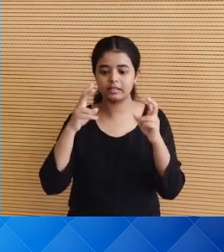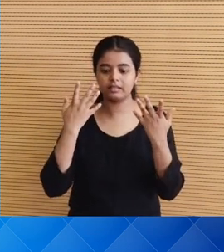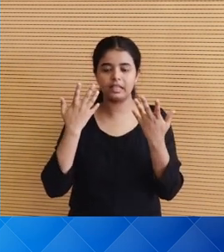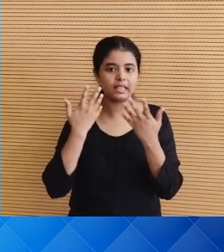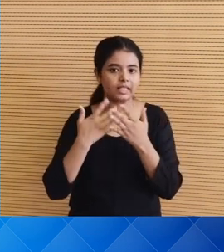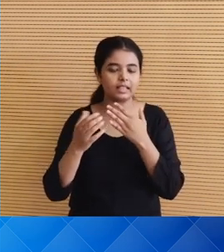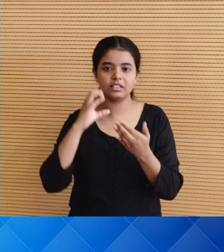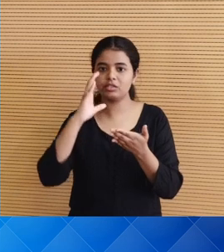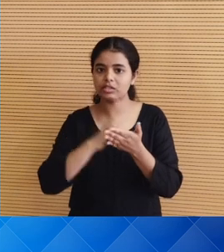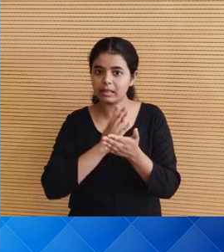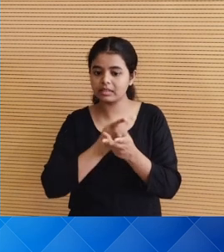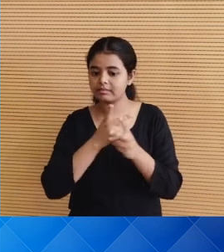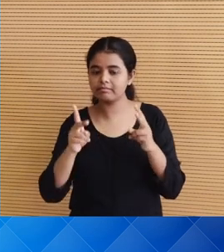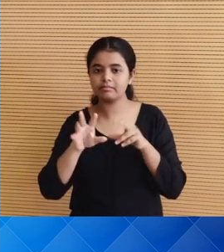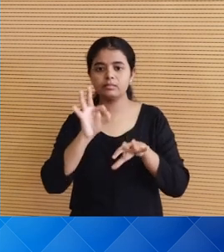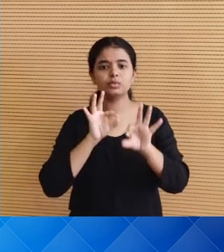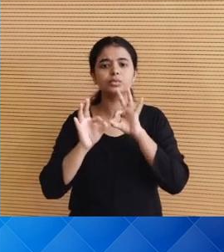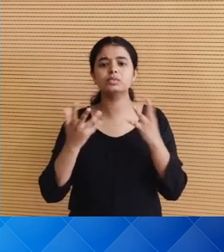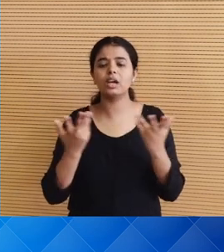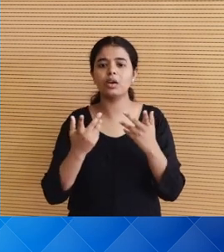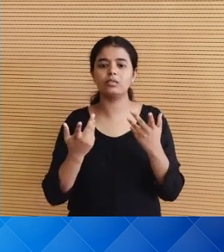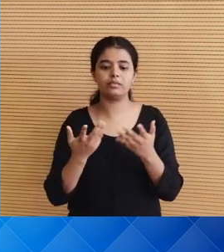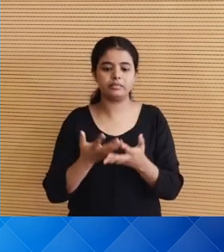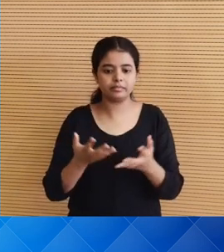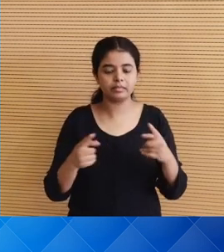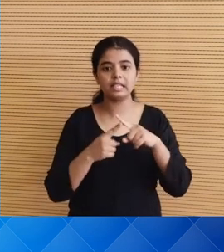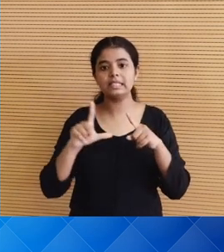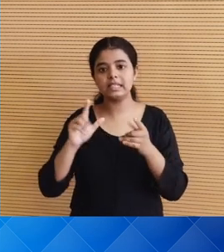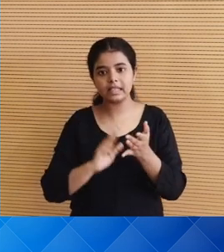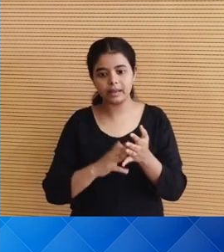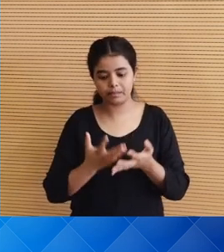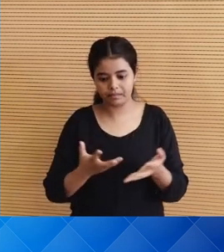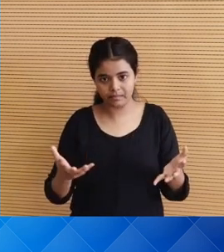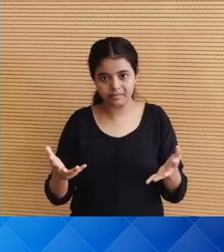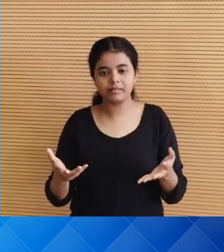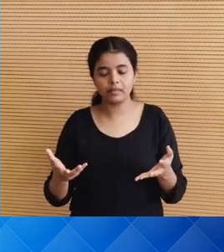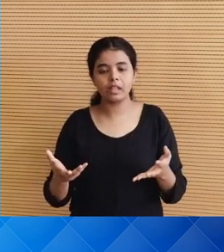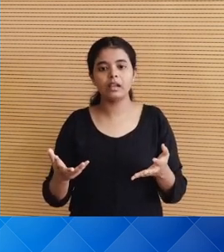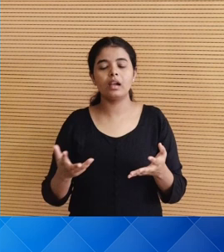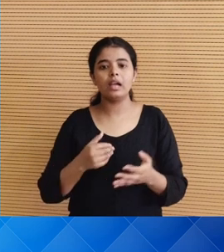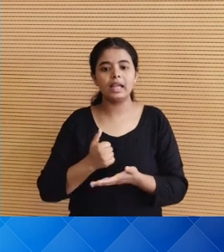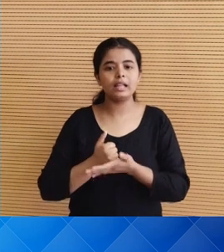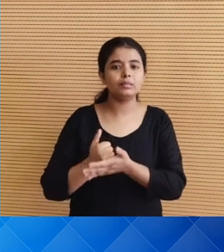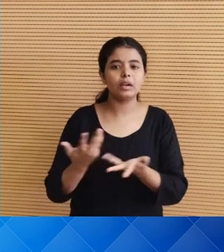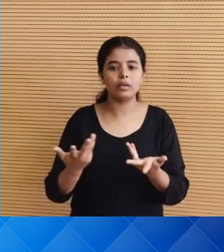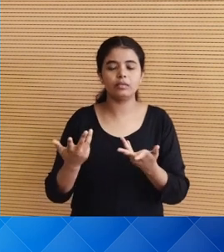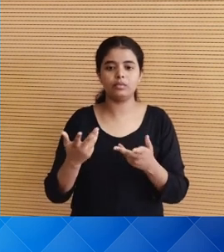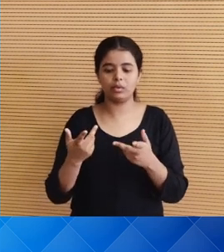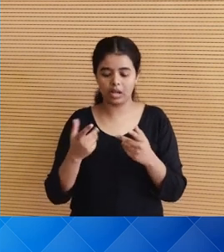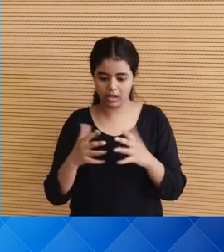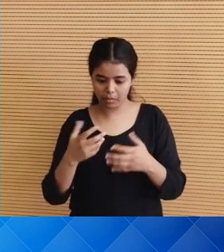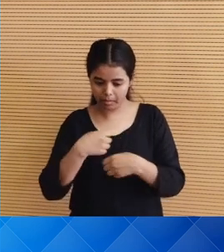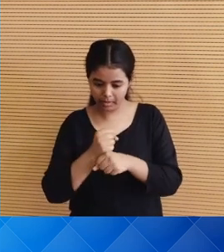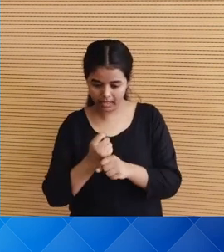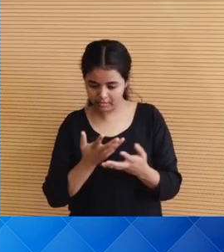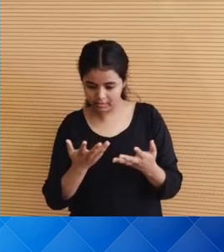curricular areas, for development of the TLM, and for designing the learning outcomes. It also suggests the ways